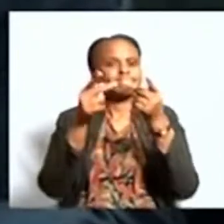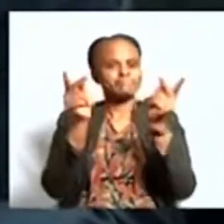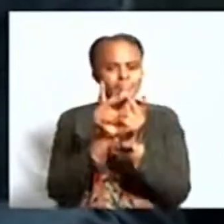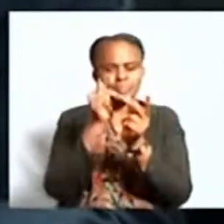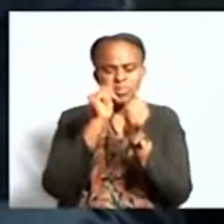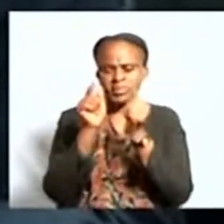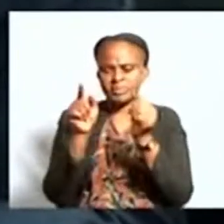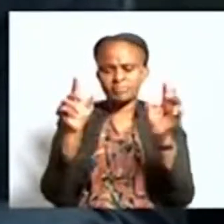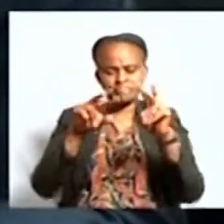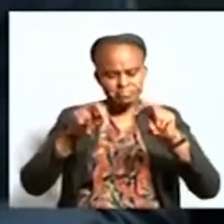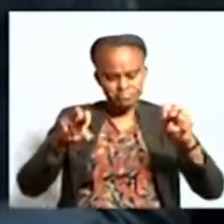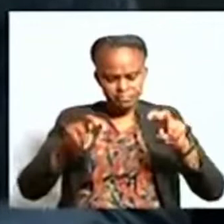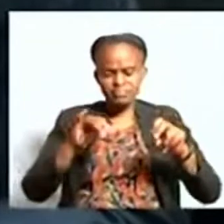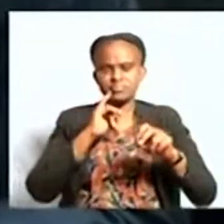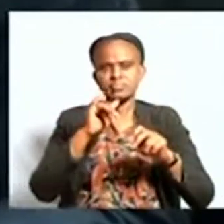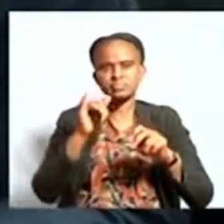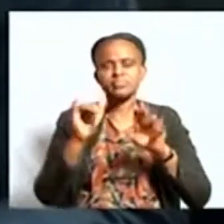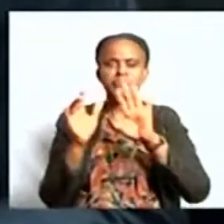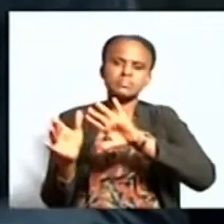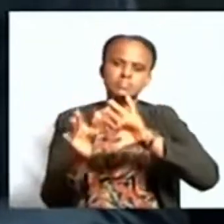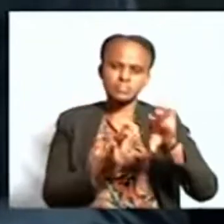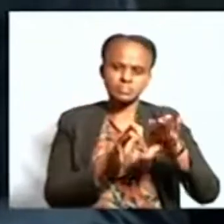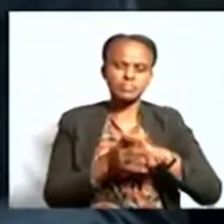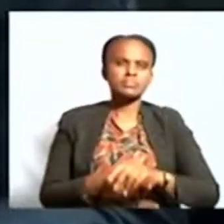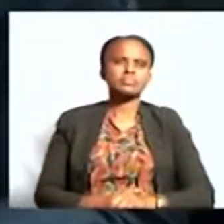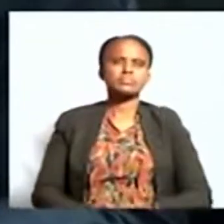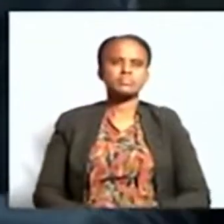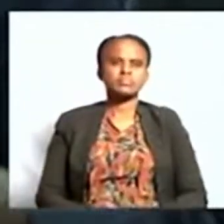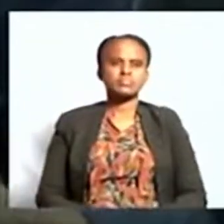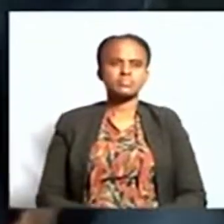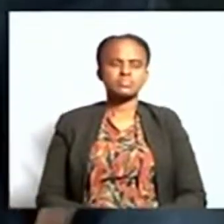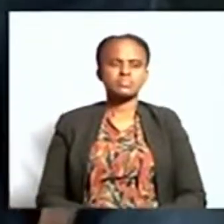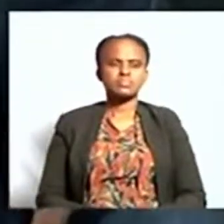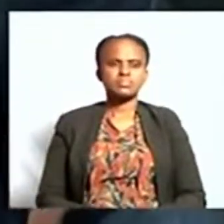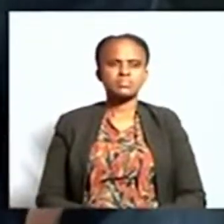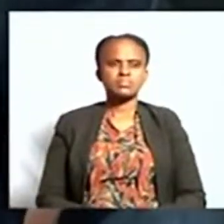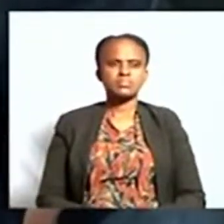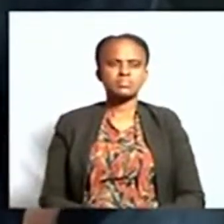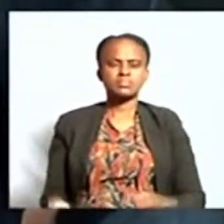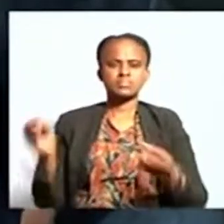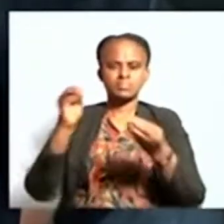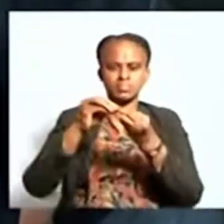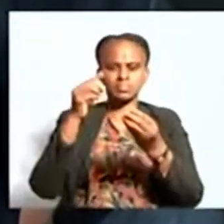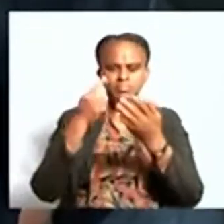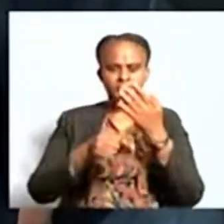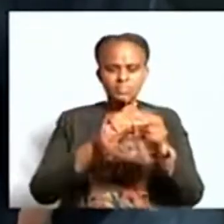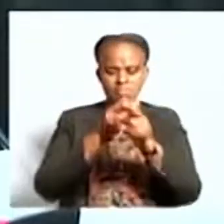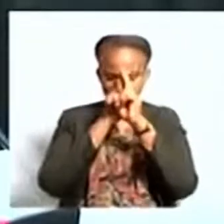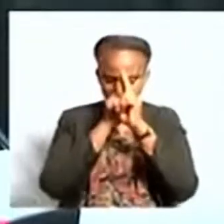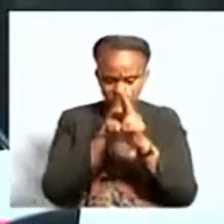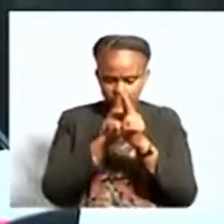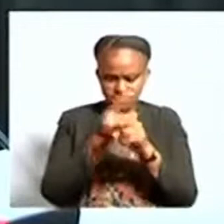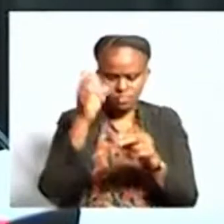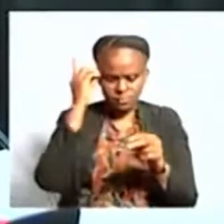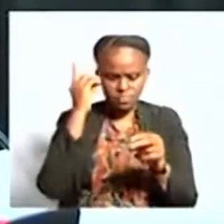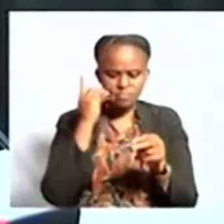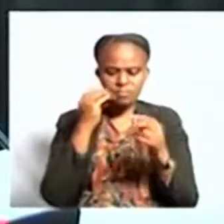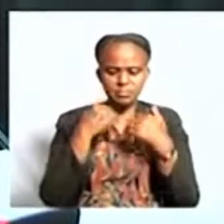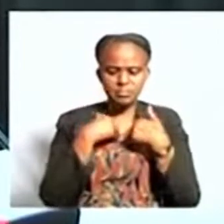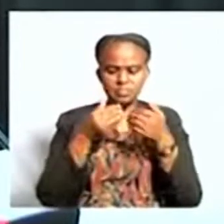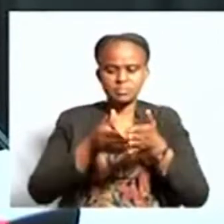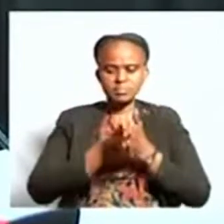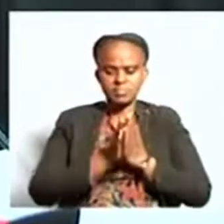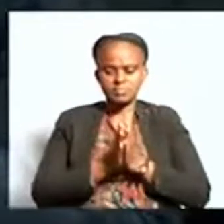because it has not been checked. Then number 2, as an addition to what Honorable Daka has asked,